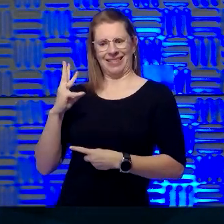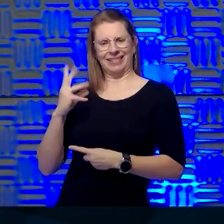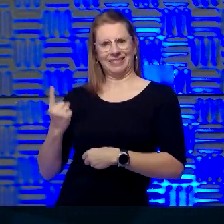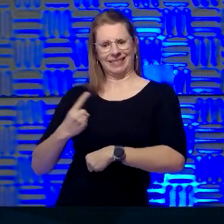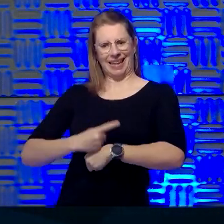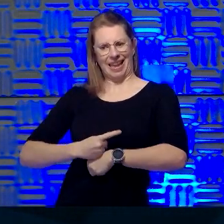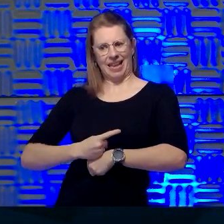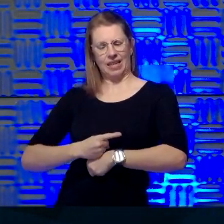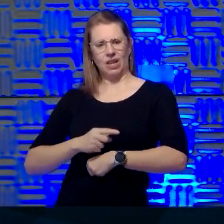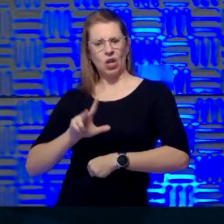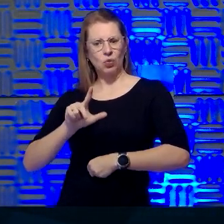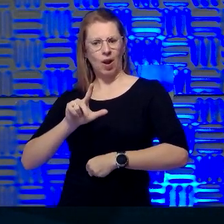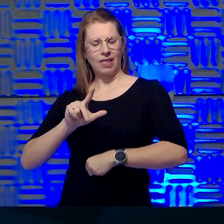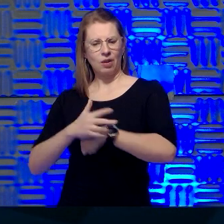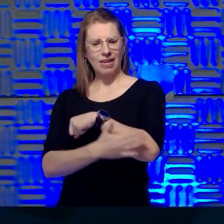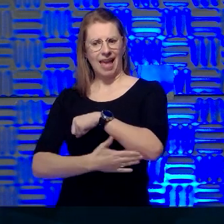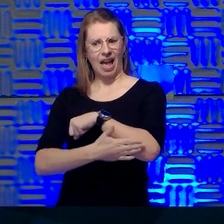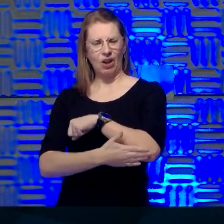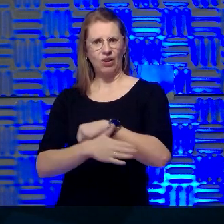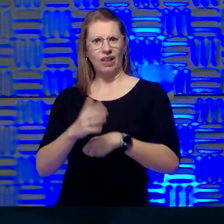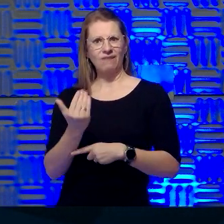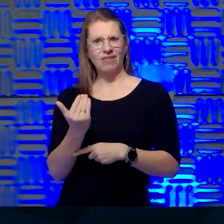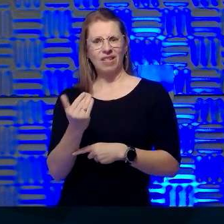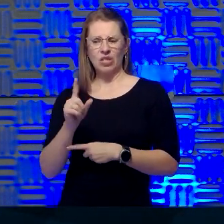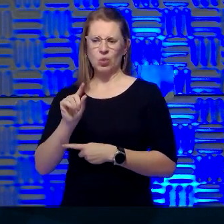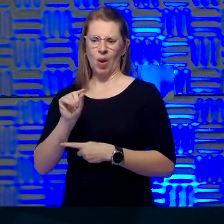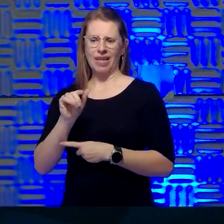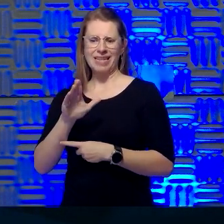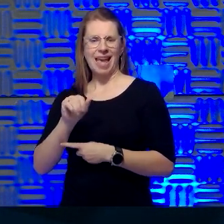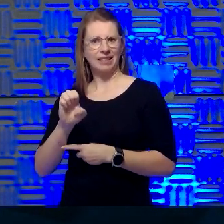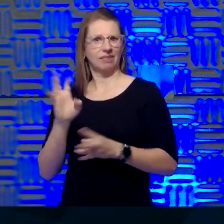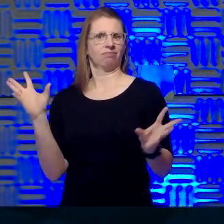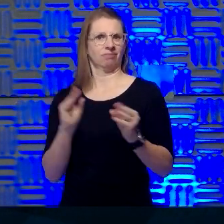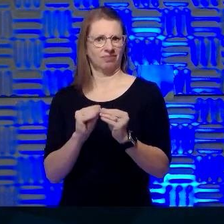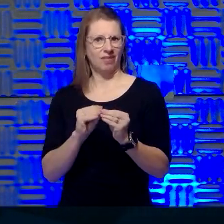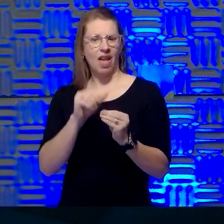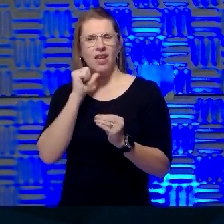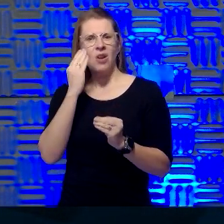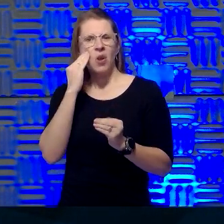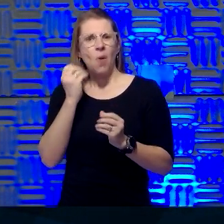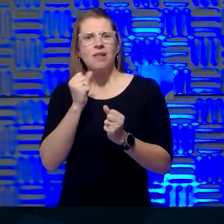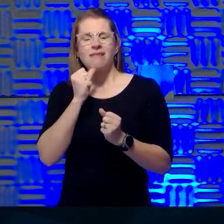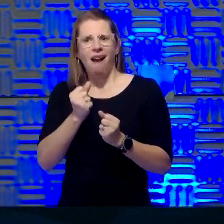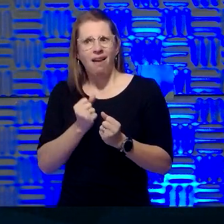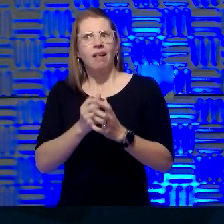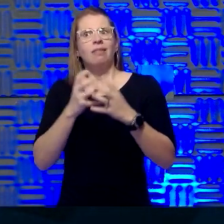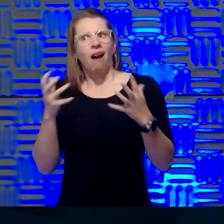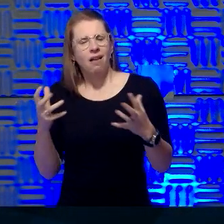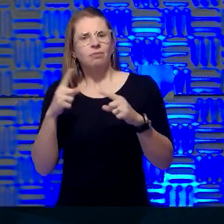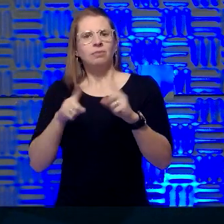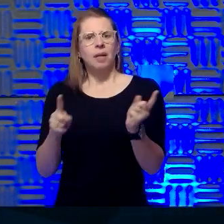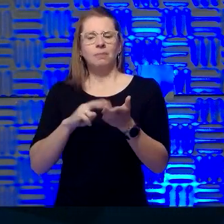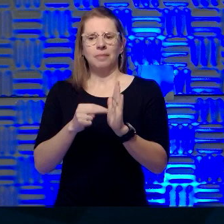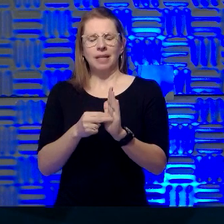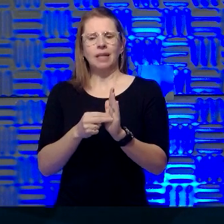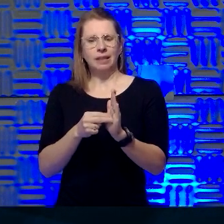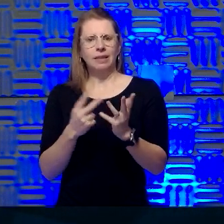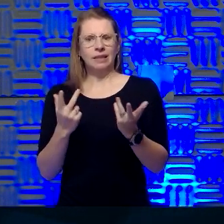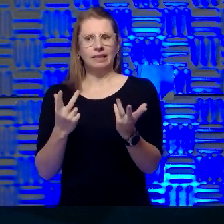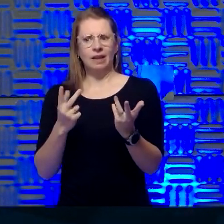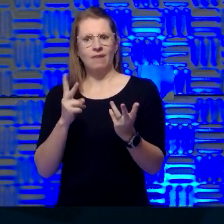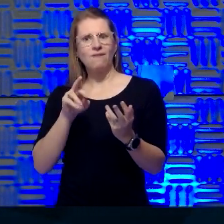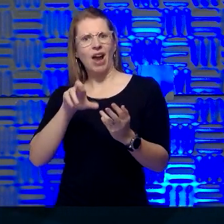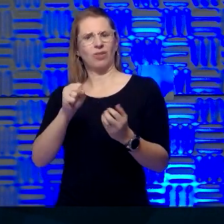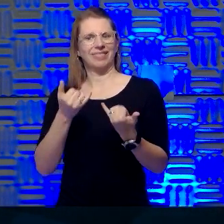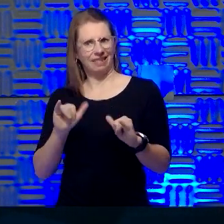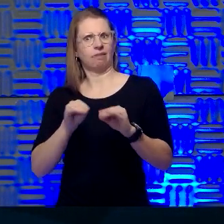23 counties by almost 15 to 20 cases, which I know is not a lot, but it does mean that, you know, there's still life to this virus. And